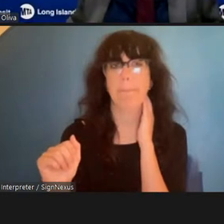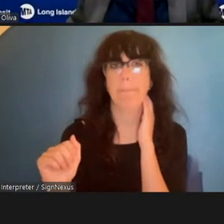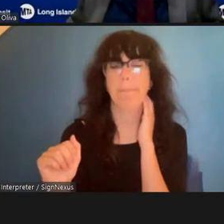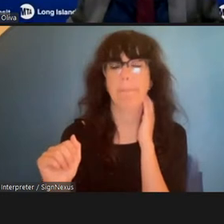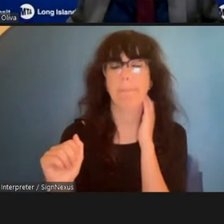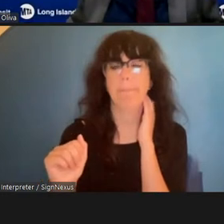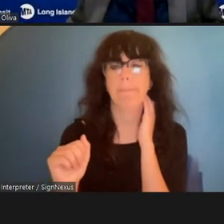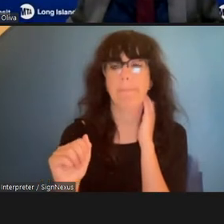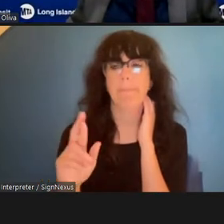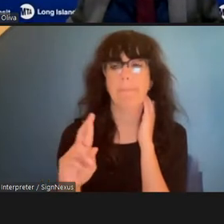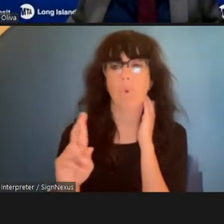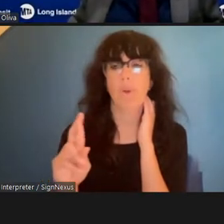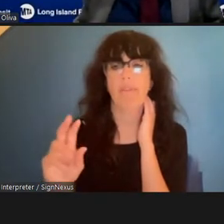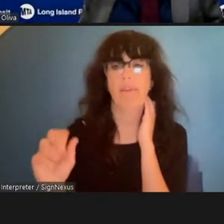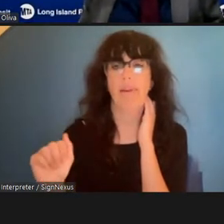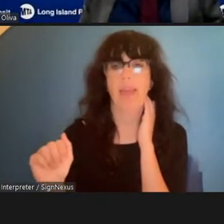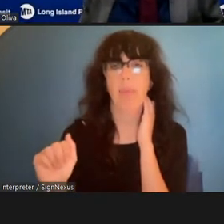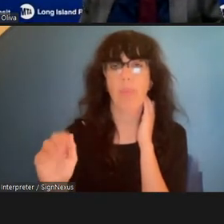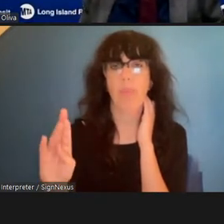rava ambrose